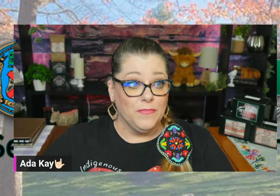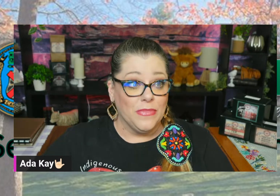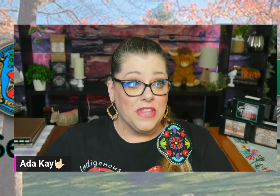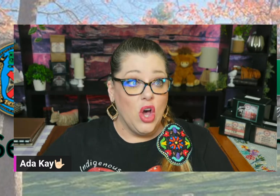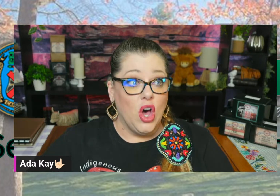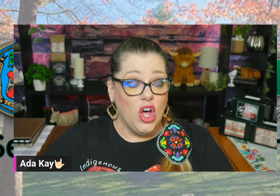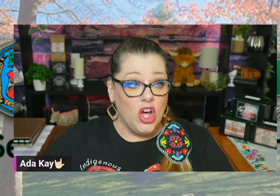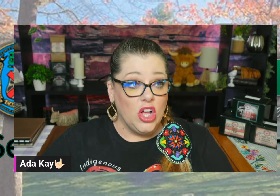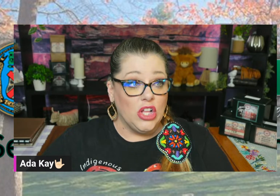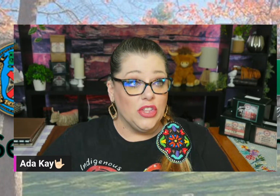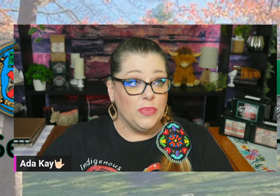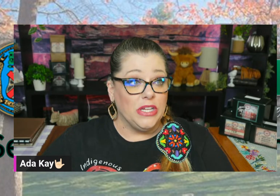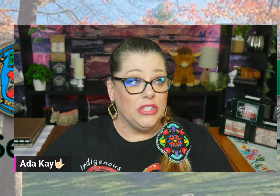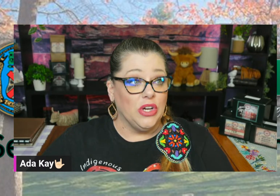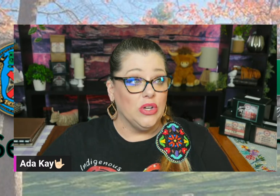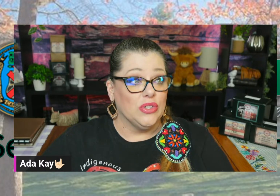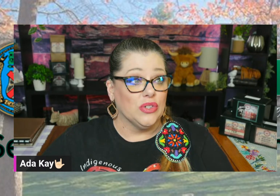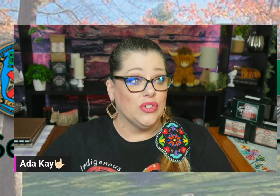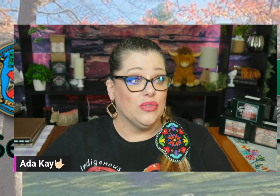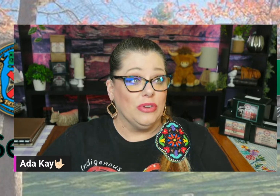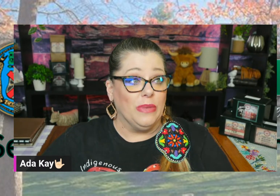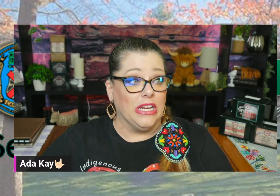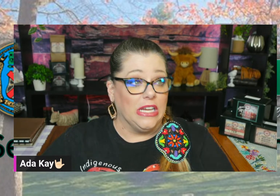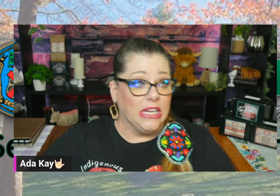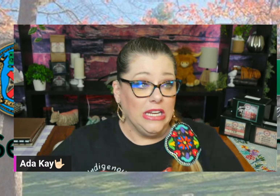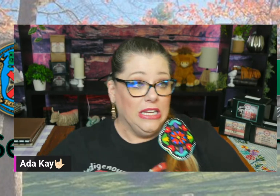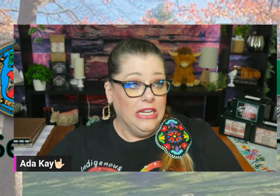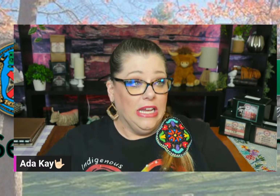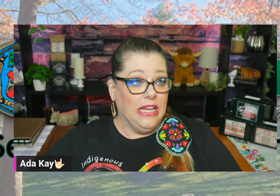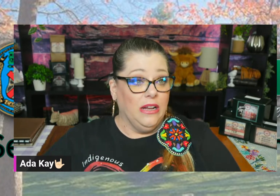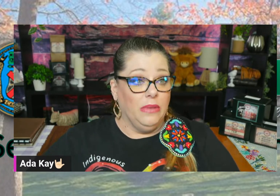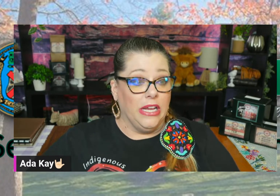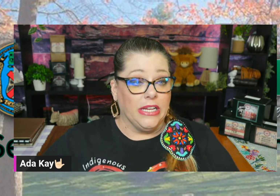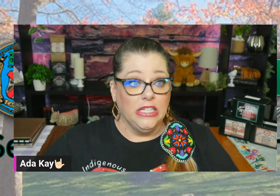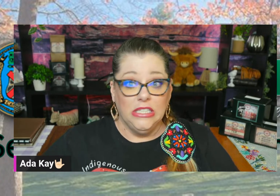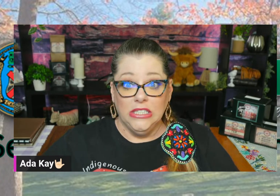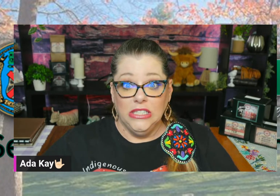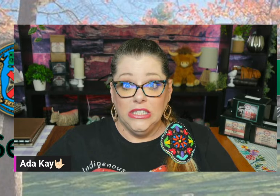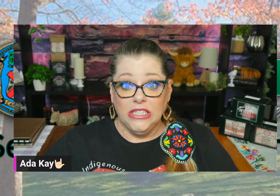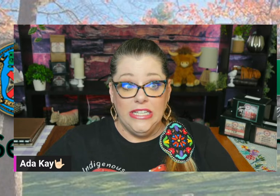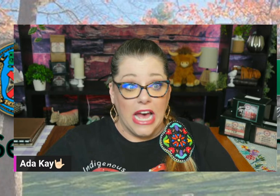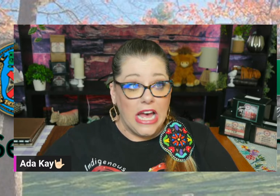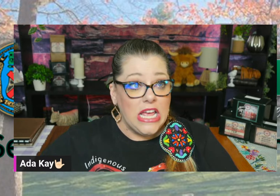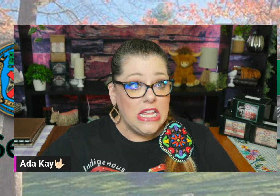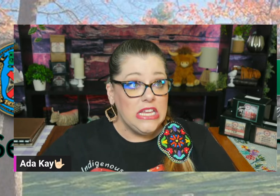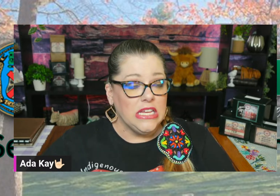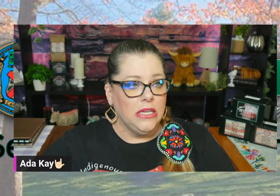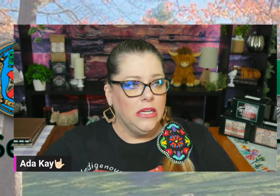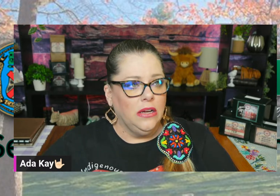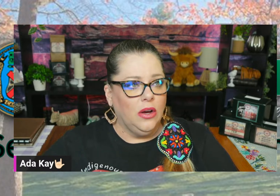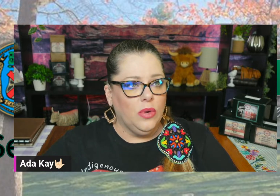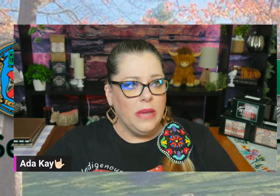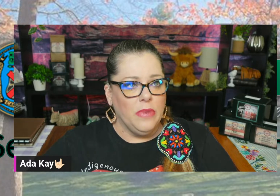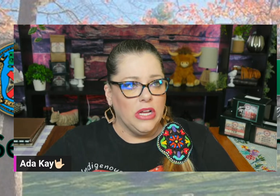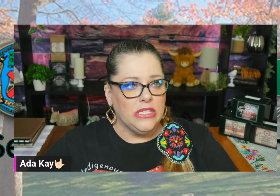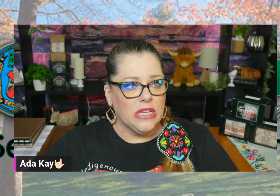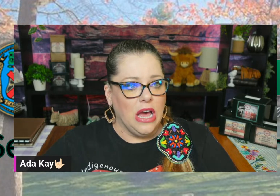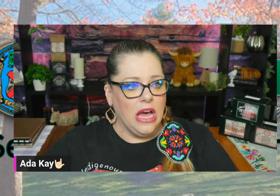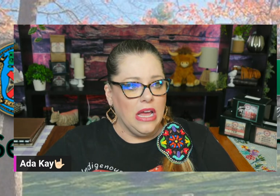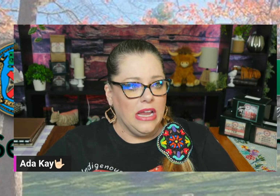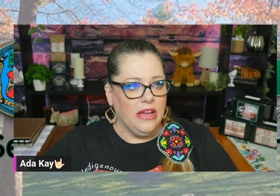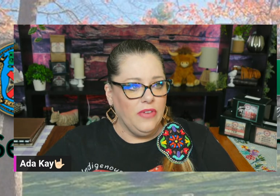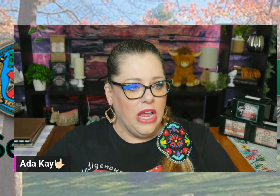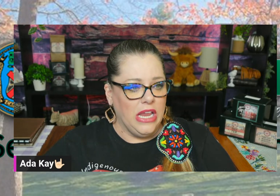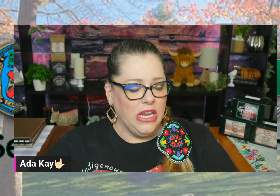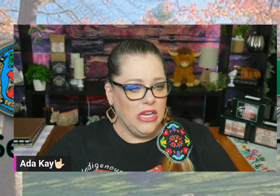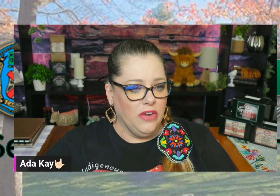time. All the big dogs are streaming. And I'm like, dang. Okay, mods,